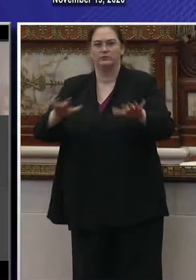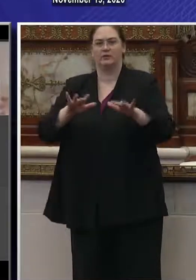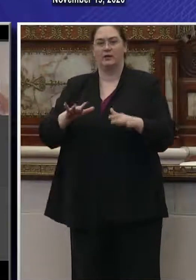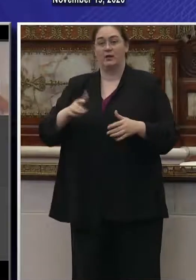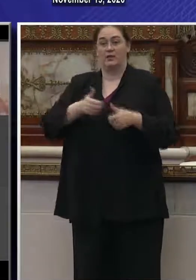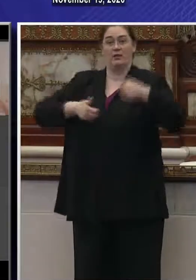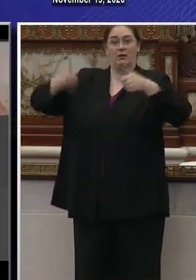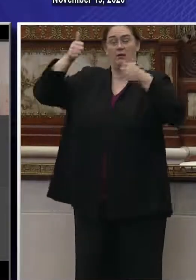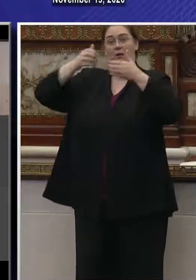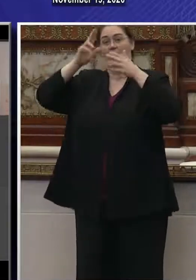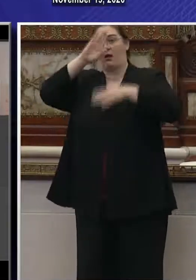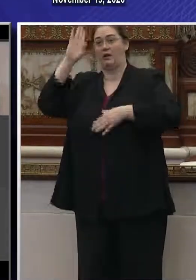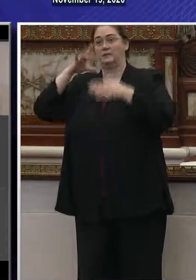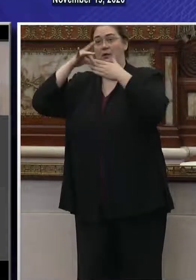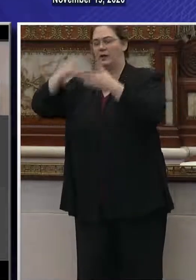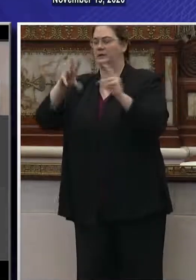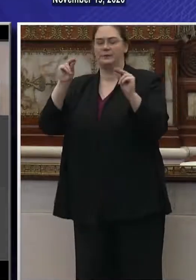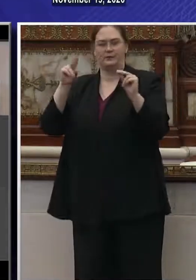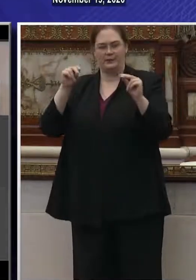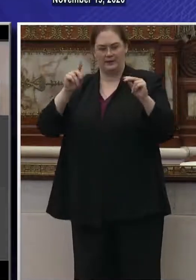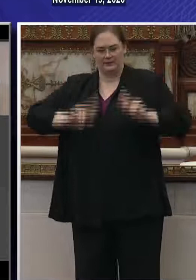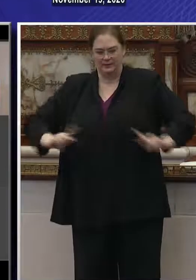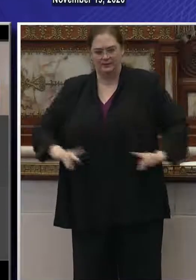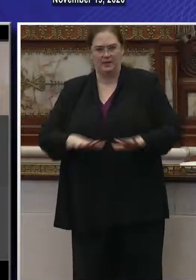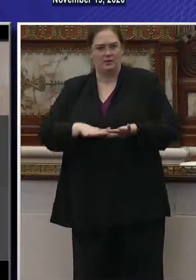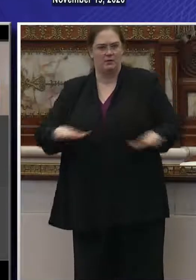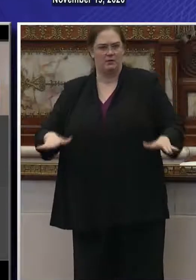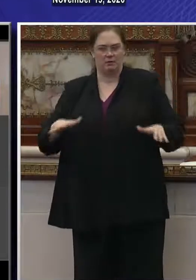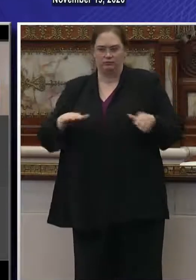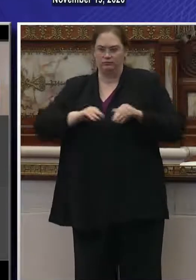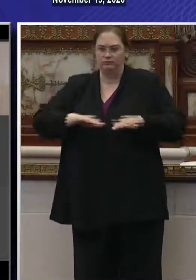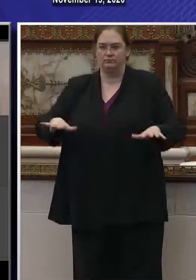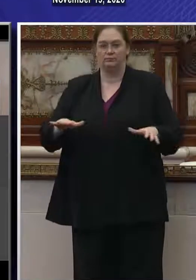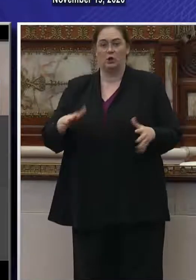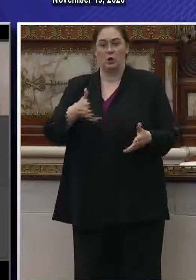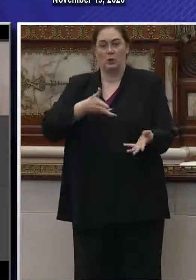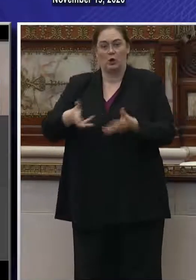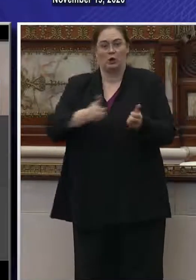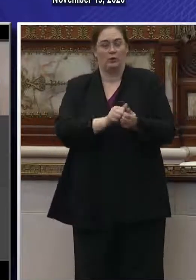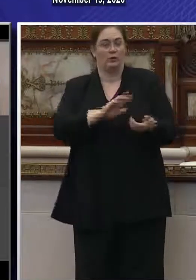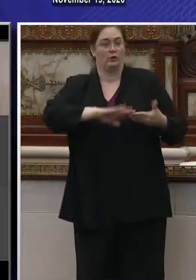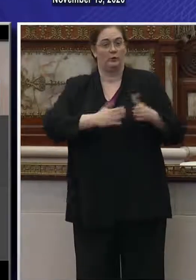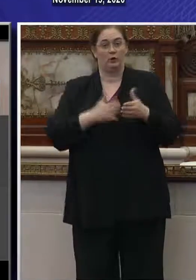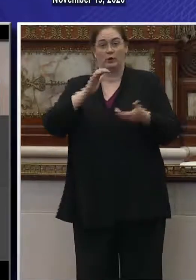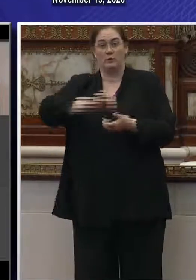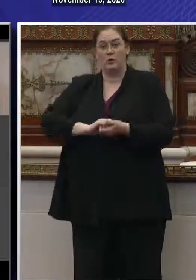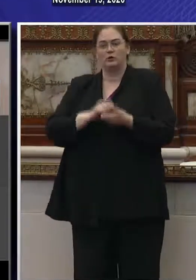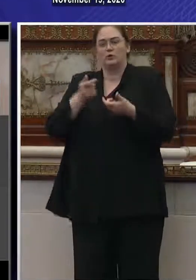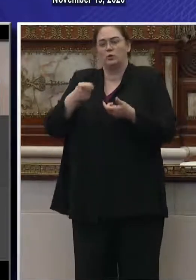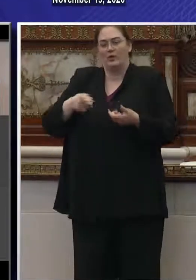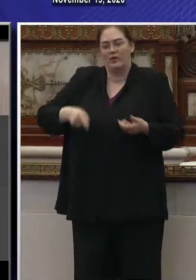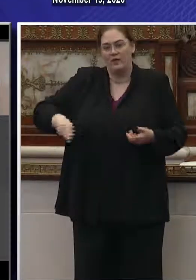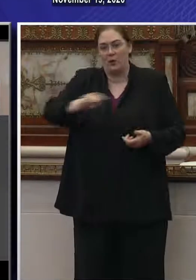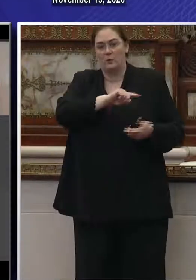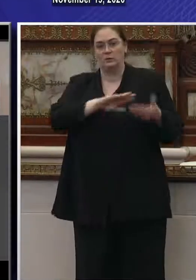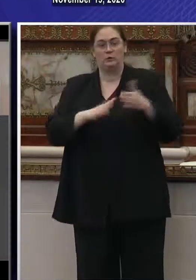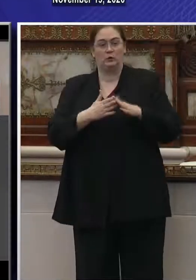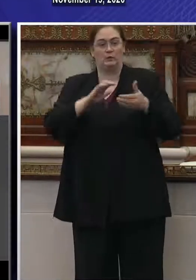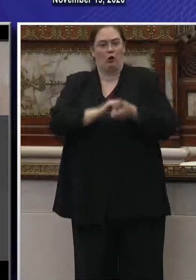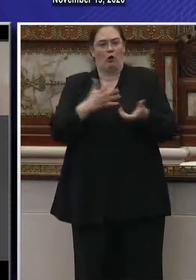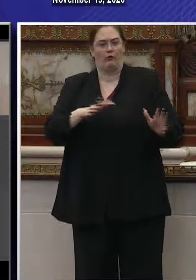hospitals. It needs to be this grassroots effort and working with community partners who already have the trust